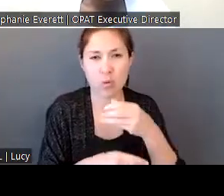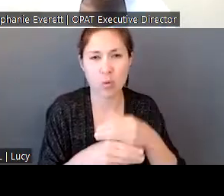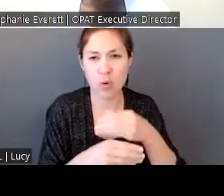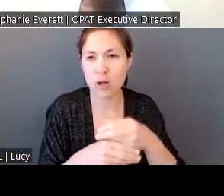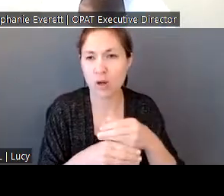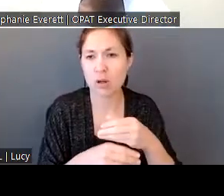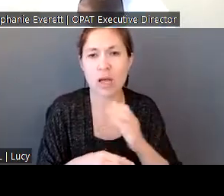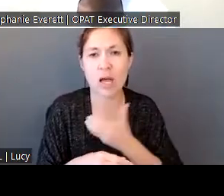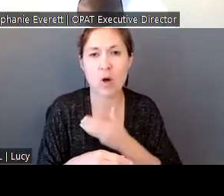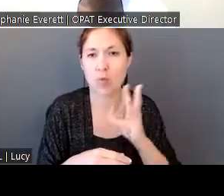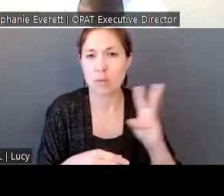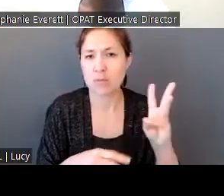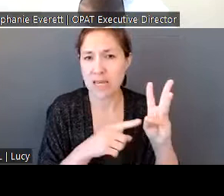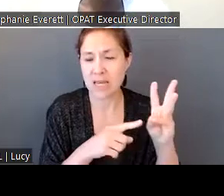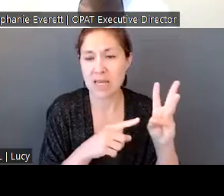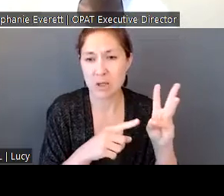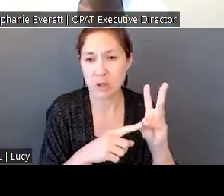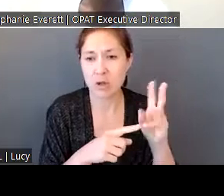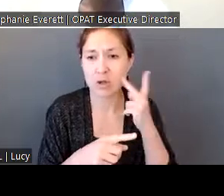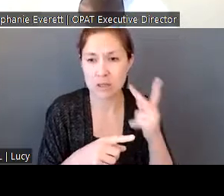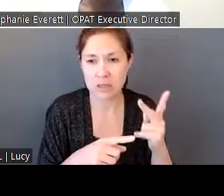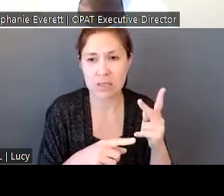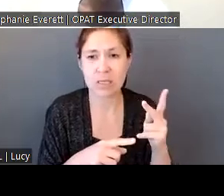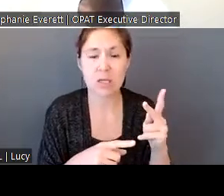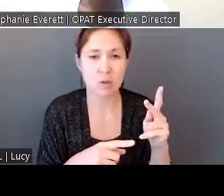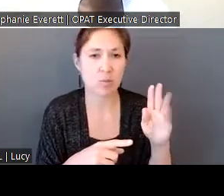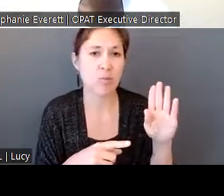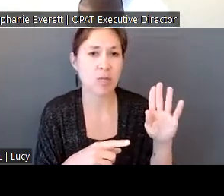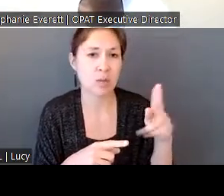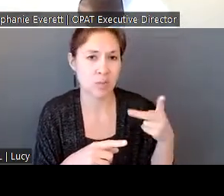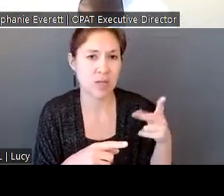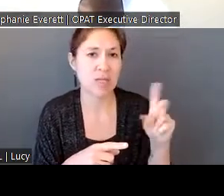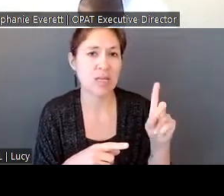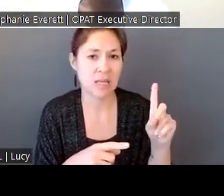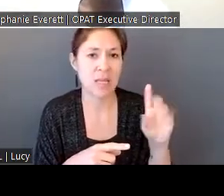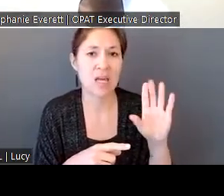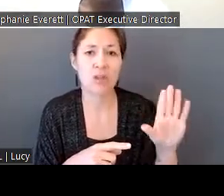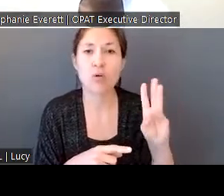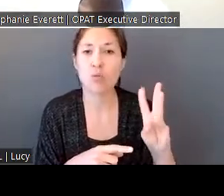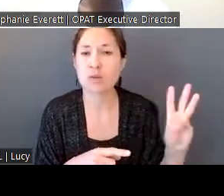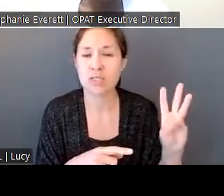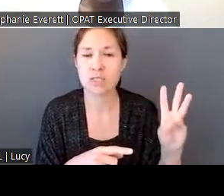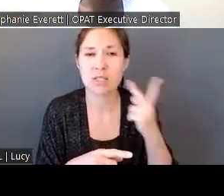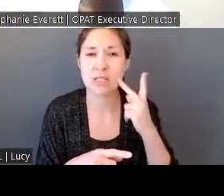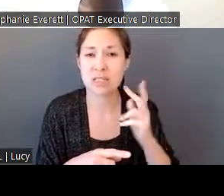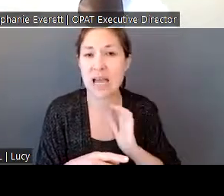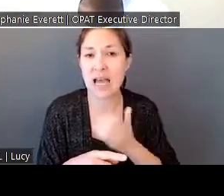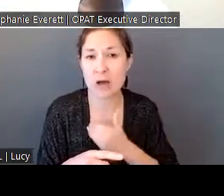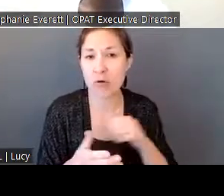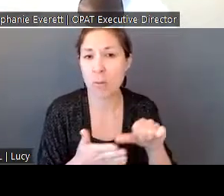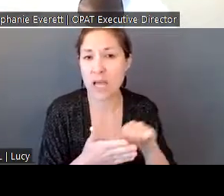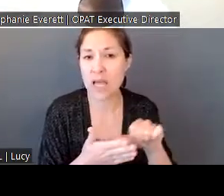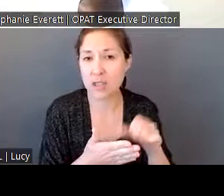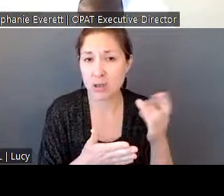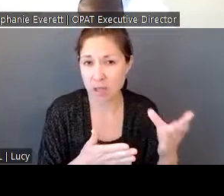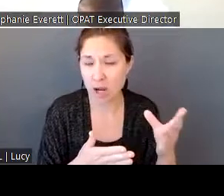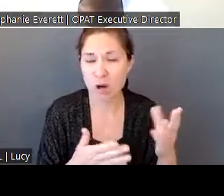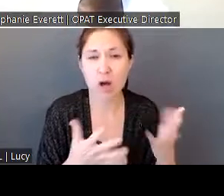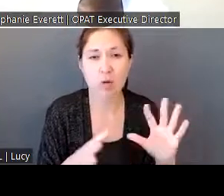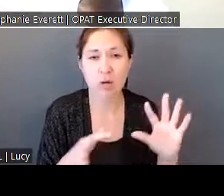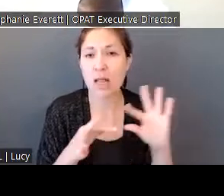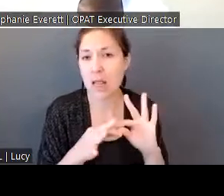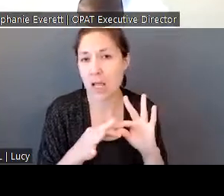website is listed on the Boston Police Department's website, so we are already linked to